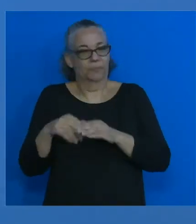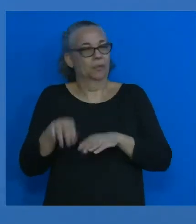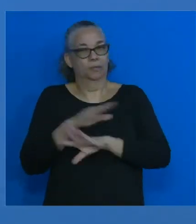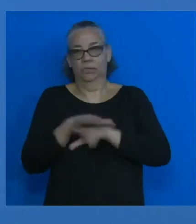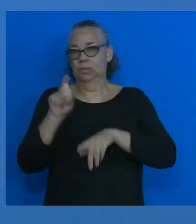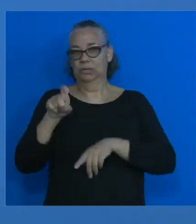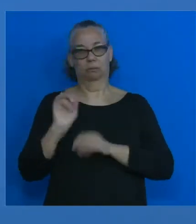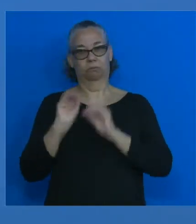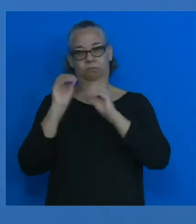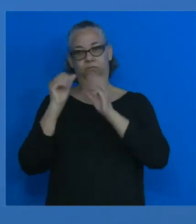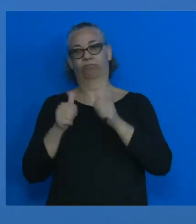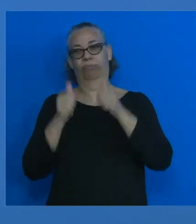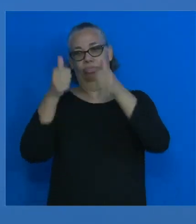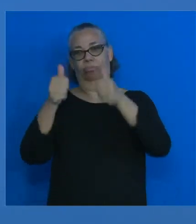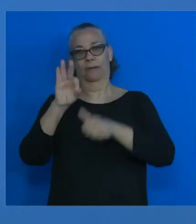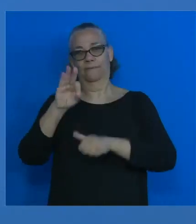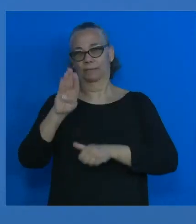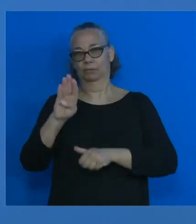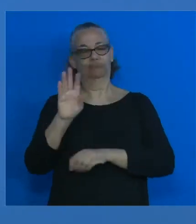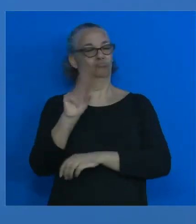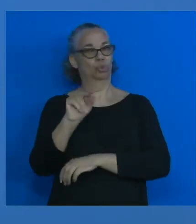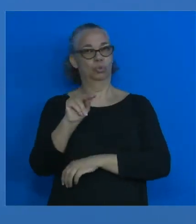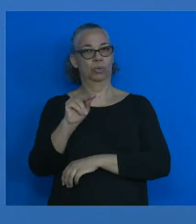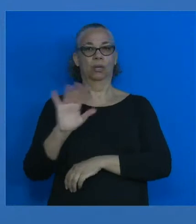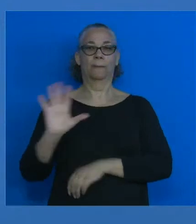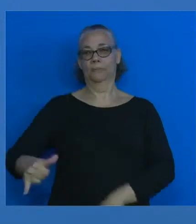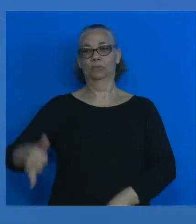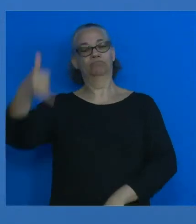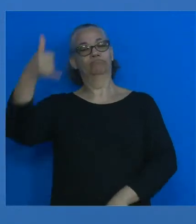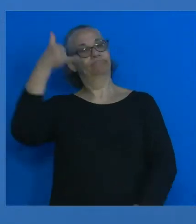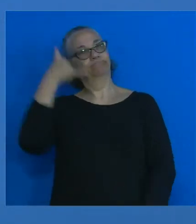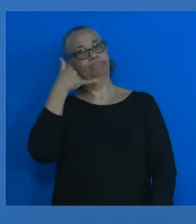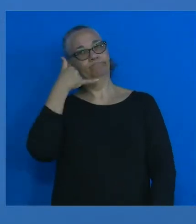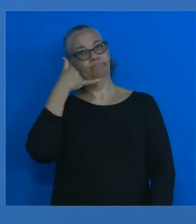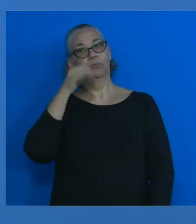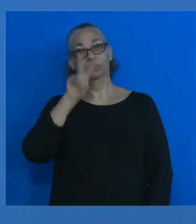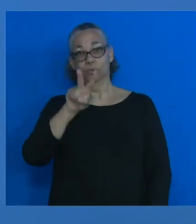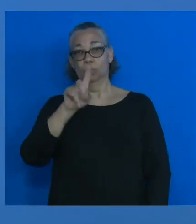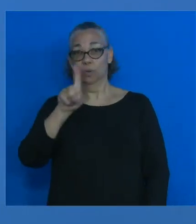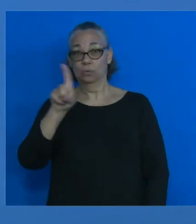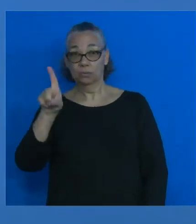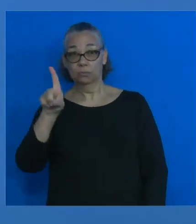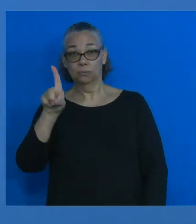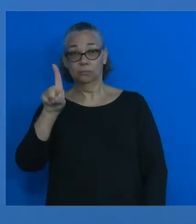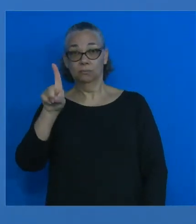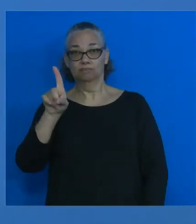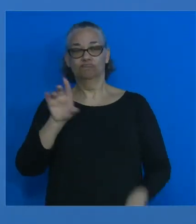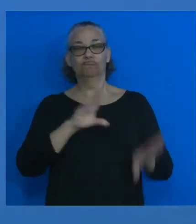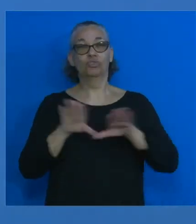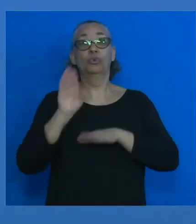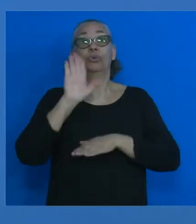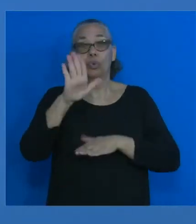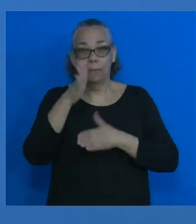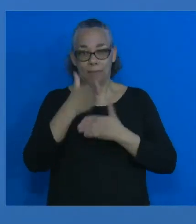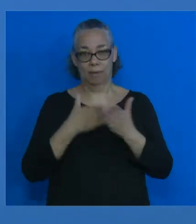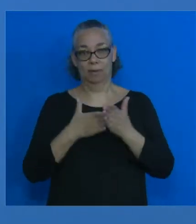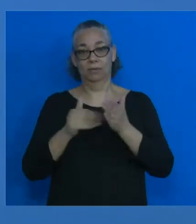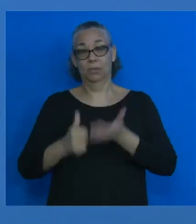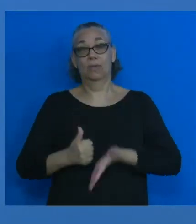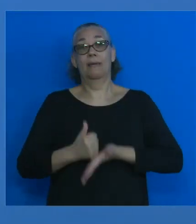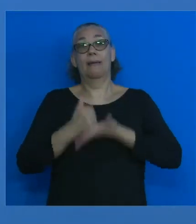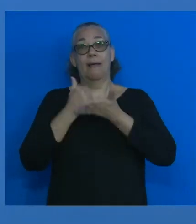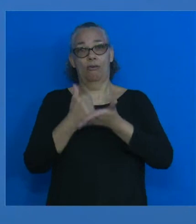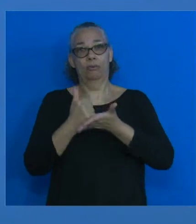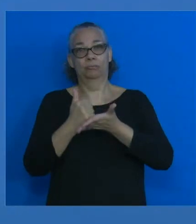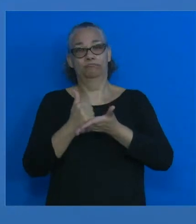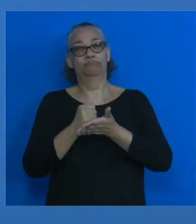Facebook. None of that. Pick up the phone, call 211, and do your part to help us